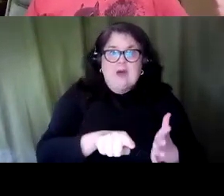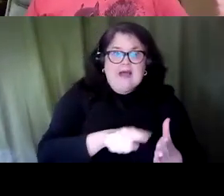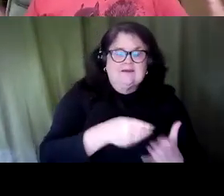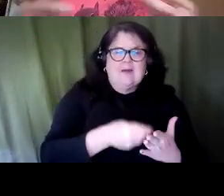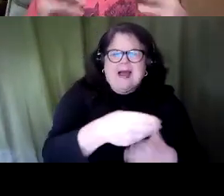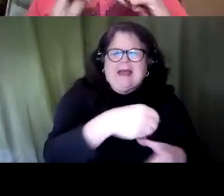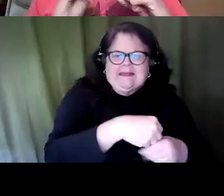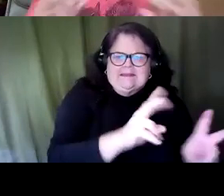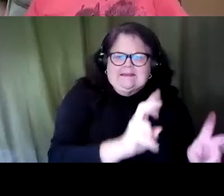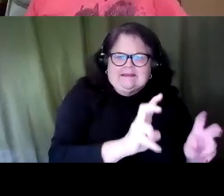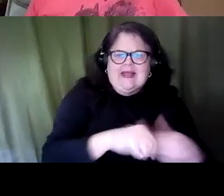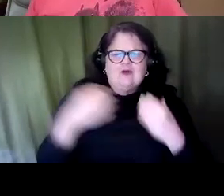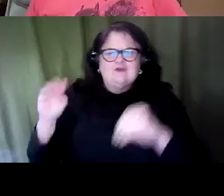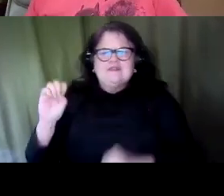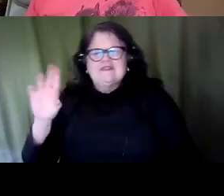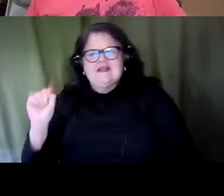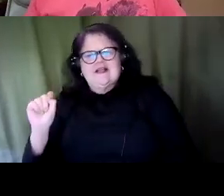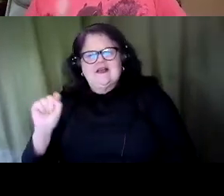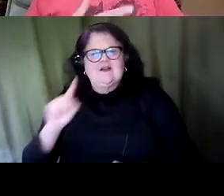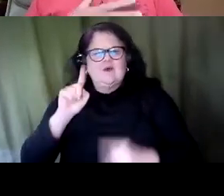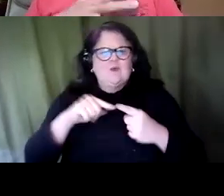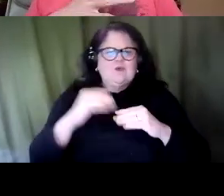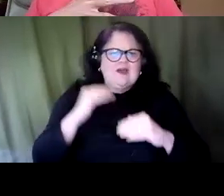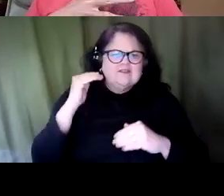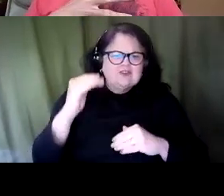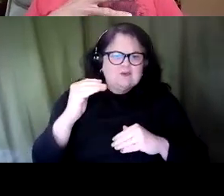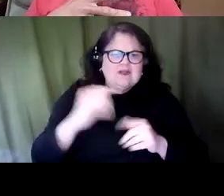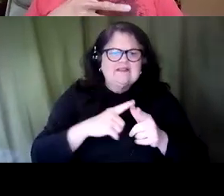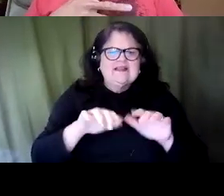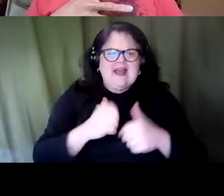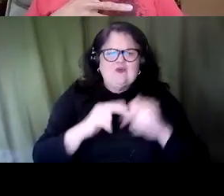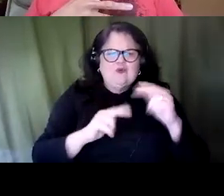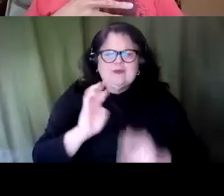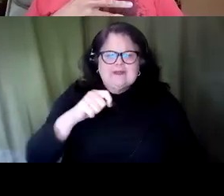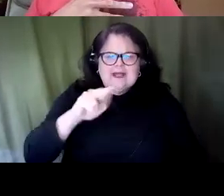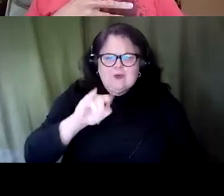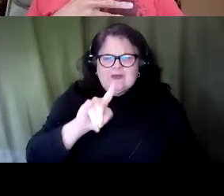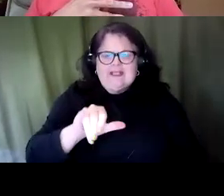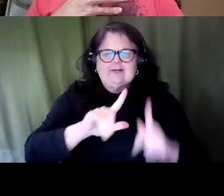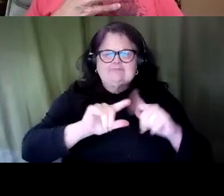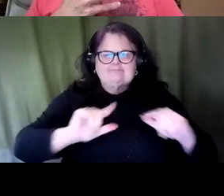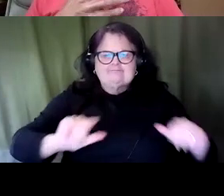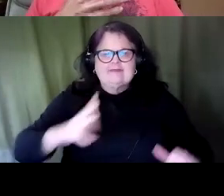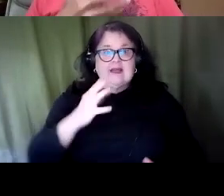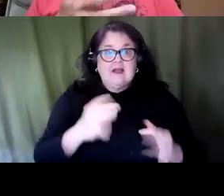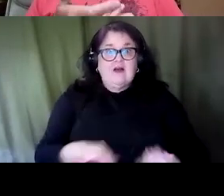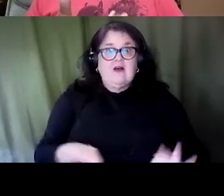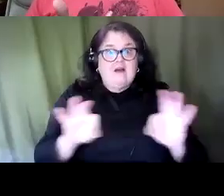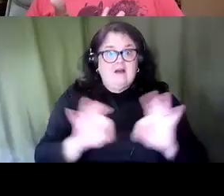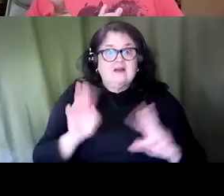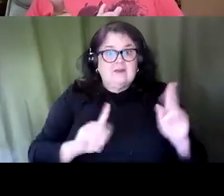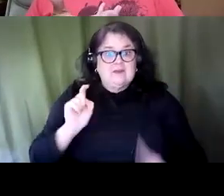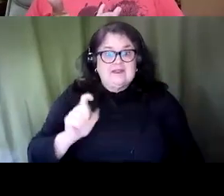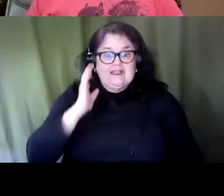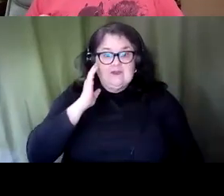when we have surpluses, how do we distribute it, or how do you build equity? And that is important because there's also a degree to which people need to know